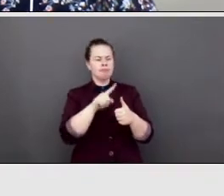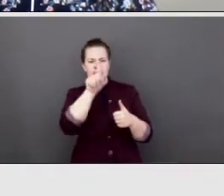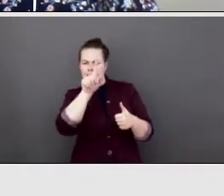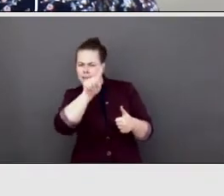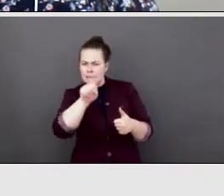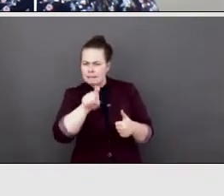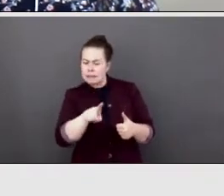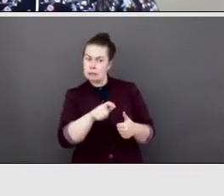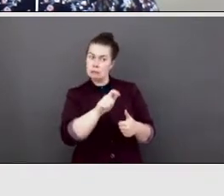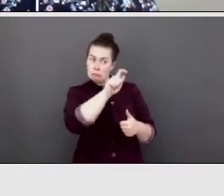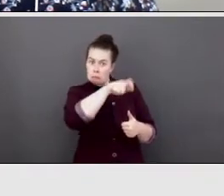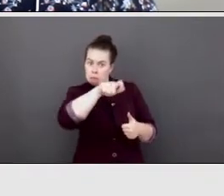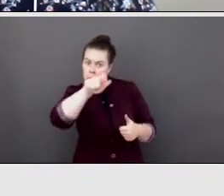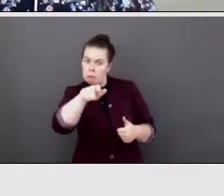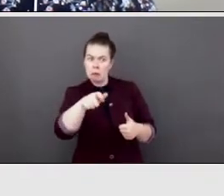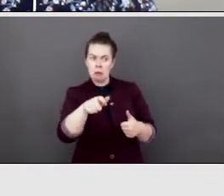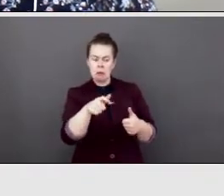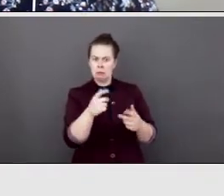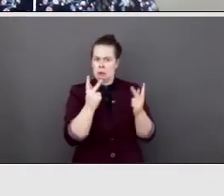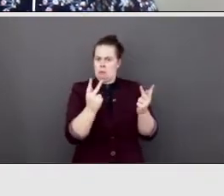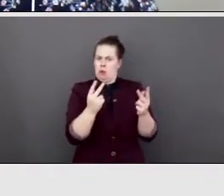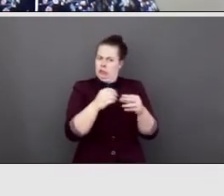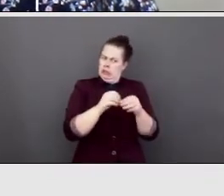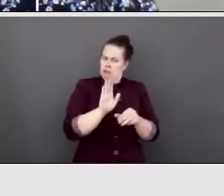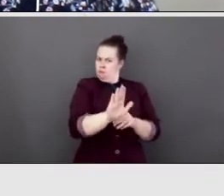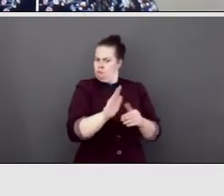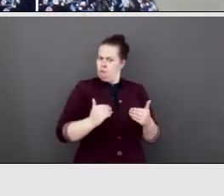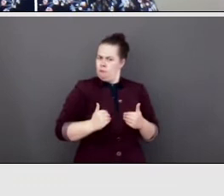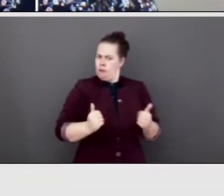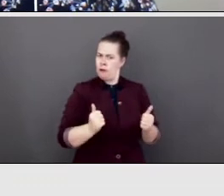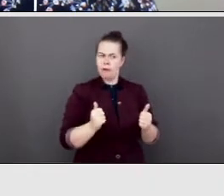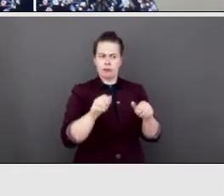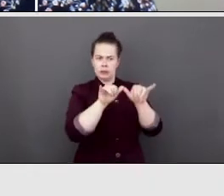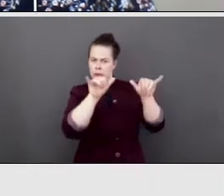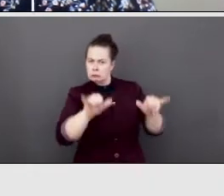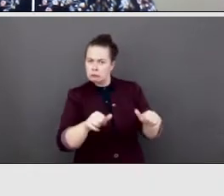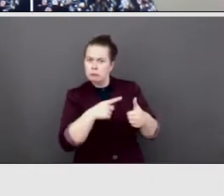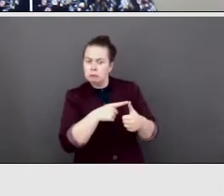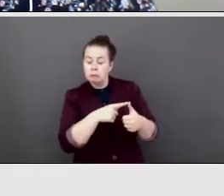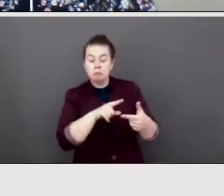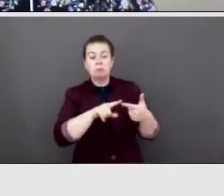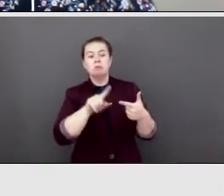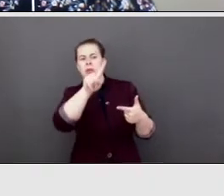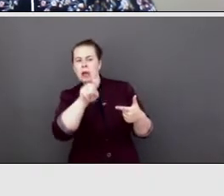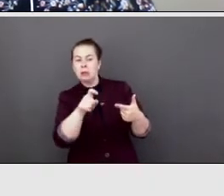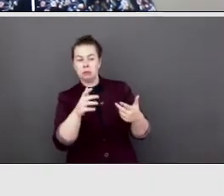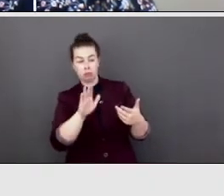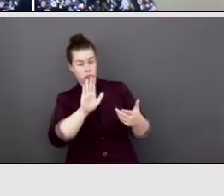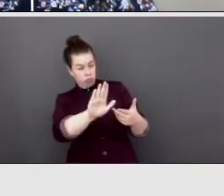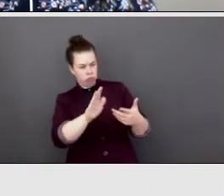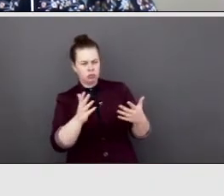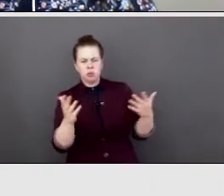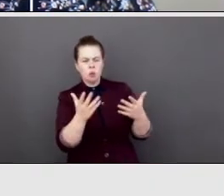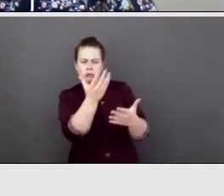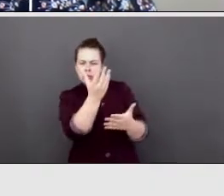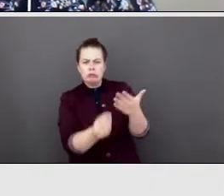who are the stakeholders involved in the system? We asked why, which means what does your